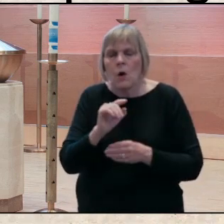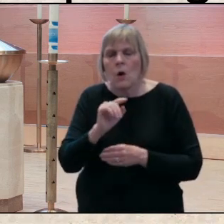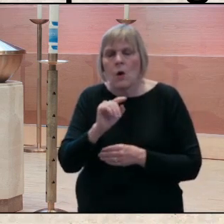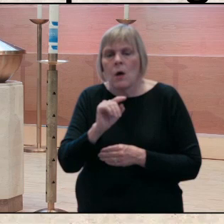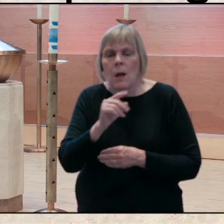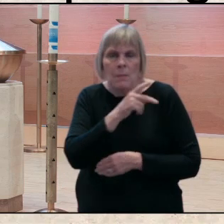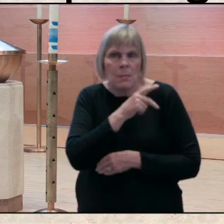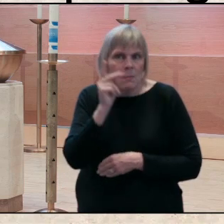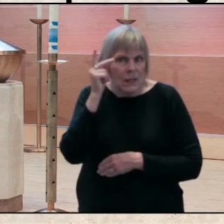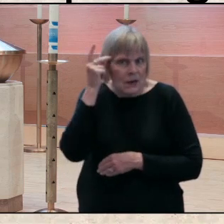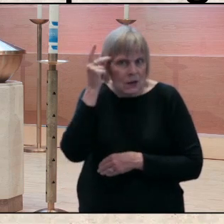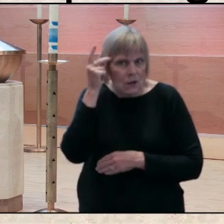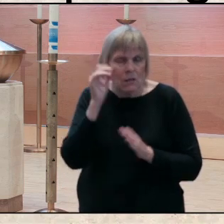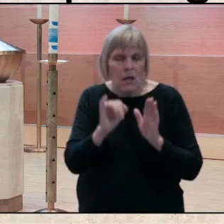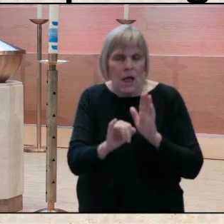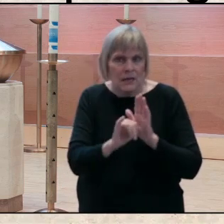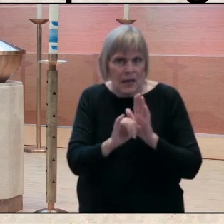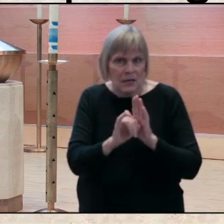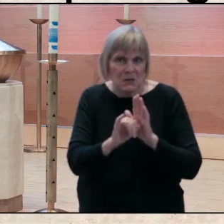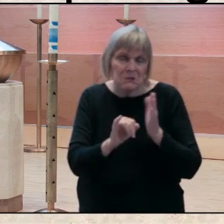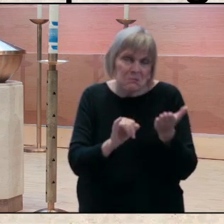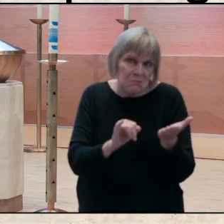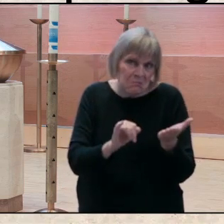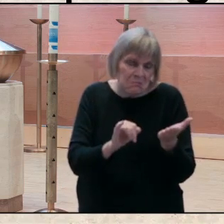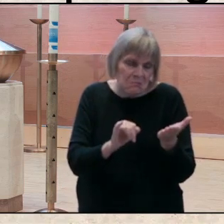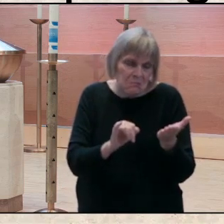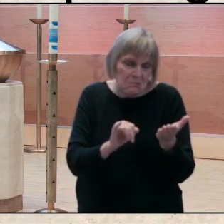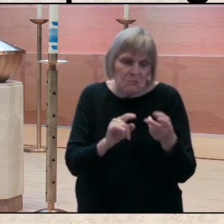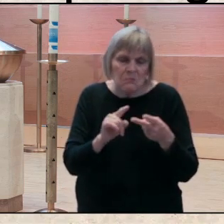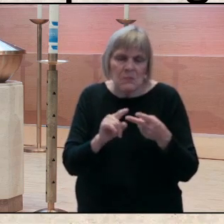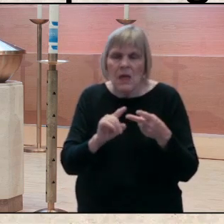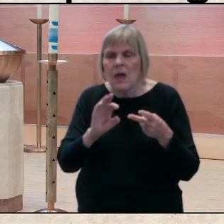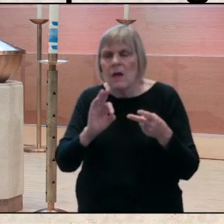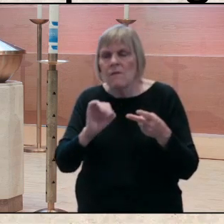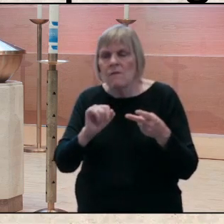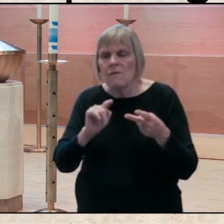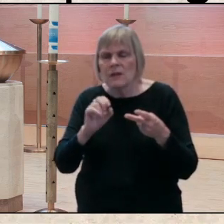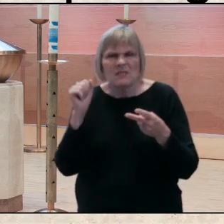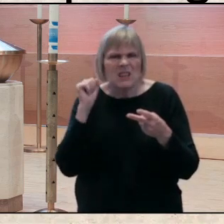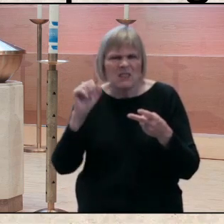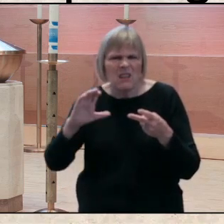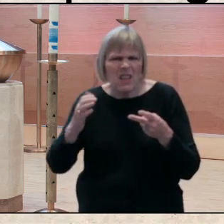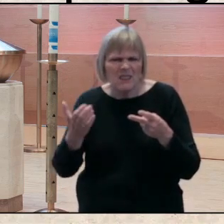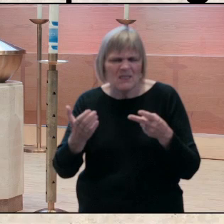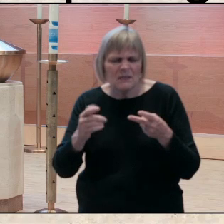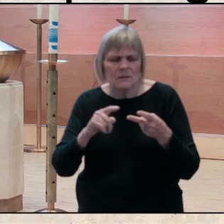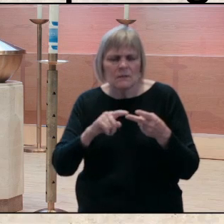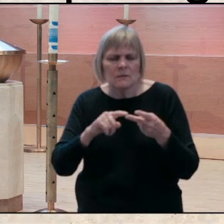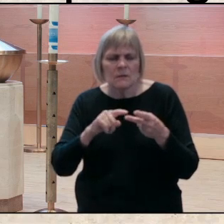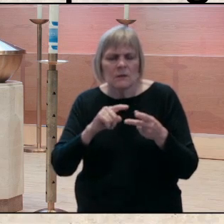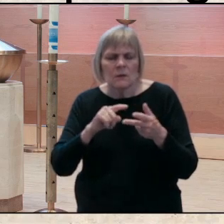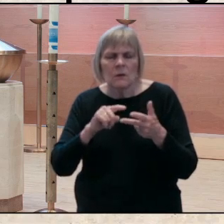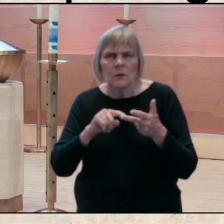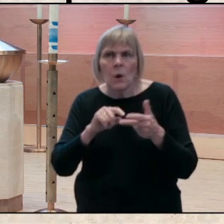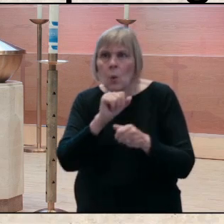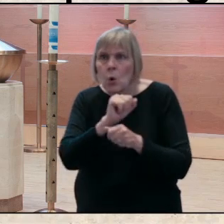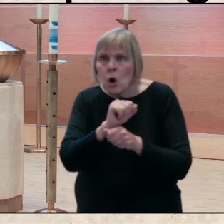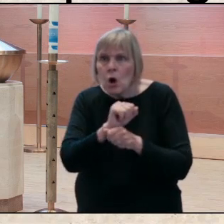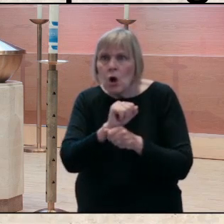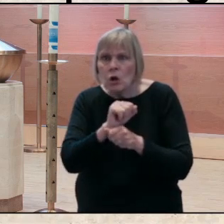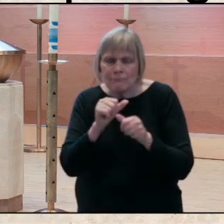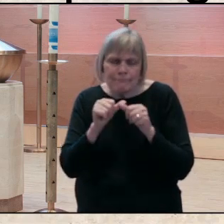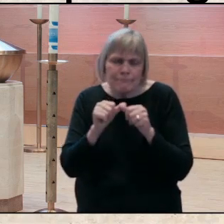political identities have taken the traditional space of religion, along with fitness, exercise classes, and workism or